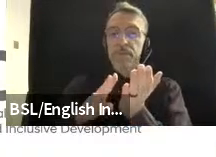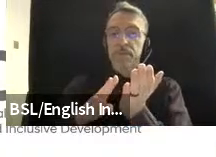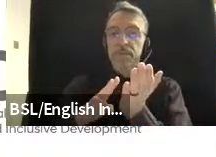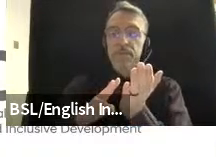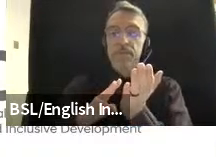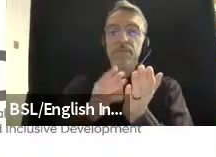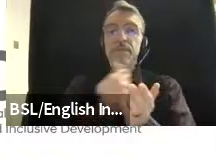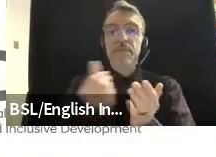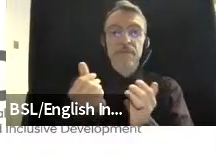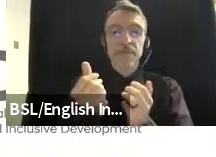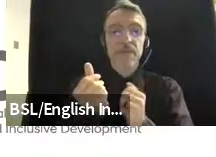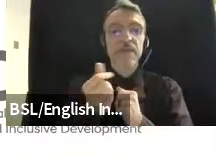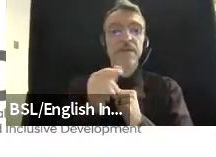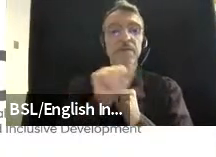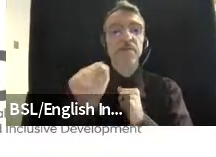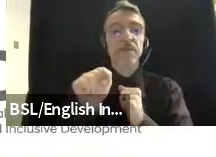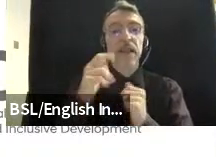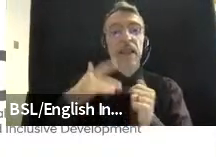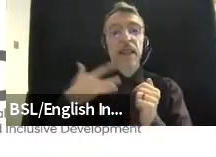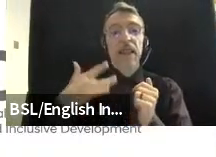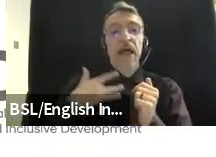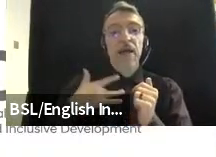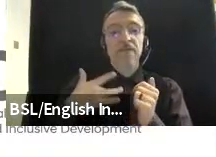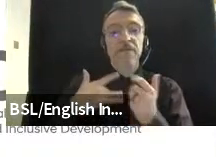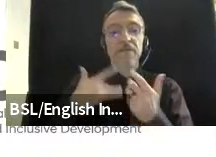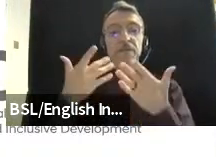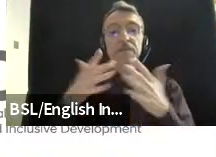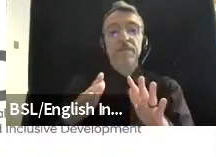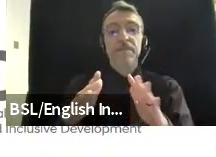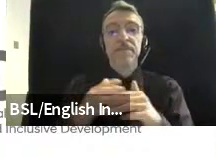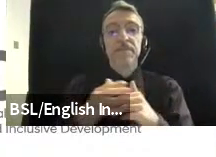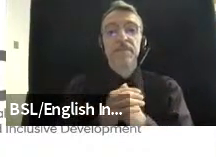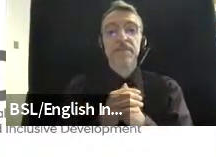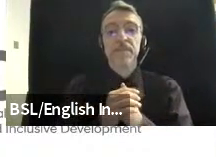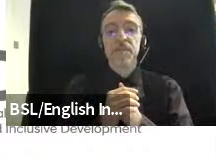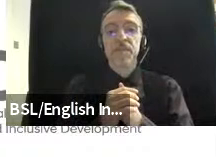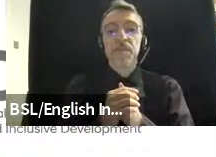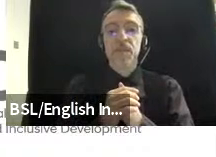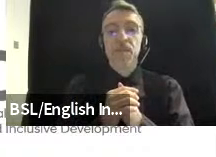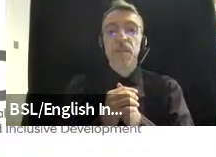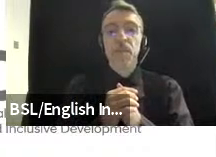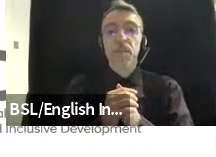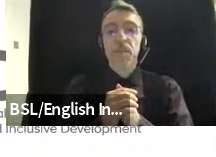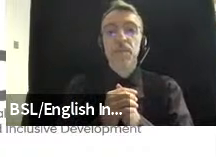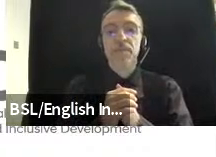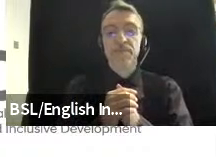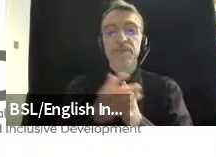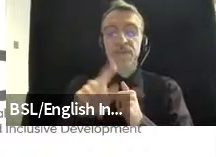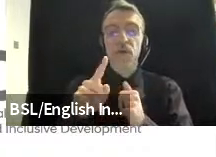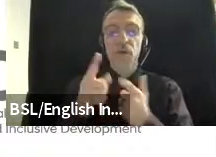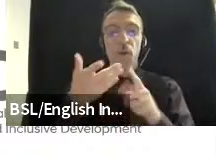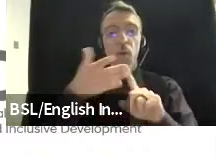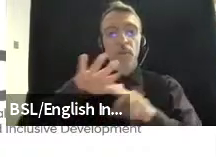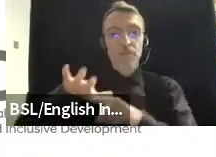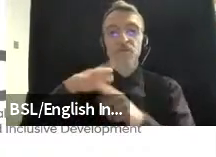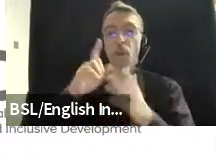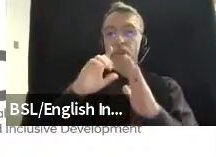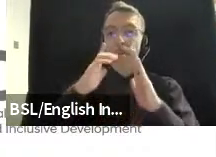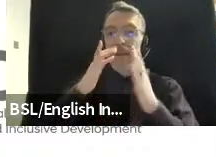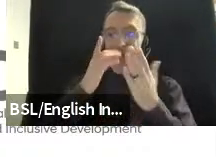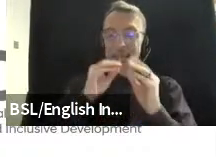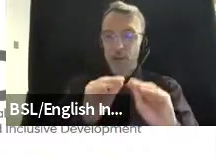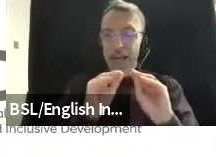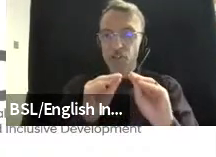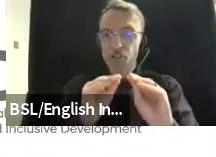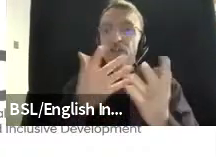Some participants said their lives had been restricted and that they'd been confined to their homes or removed from education by their